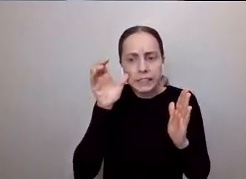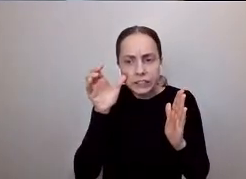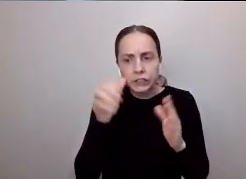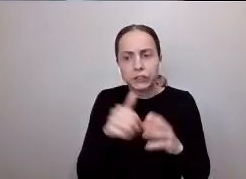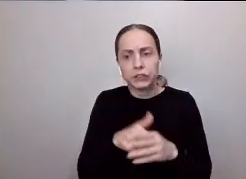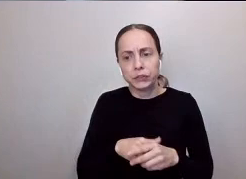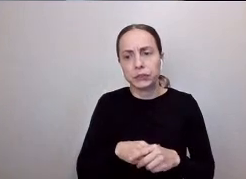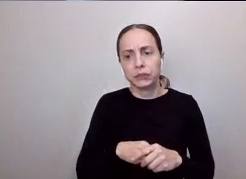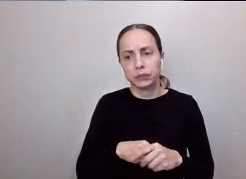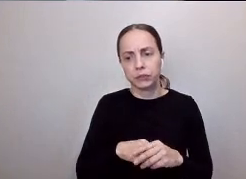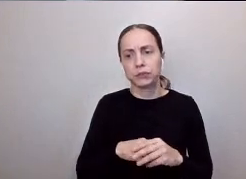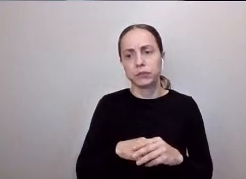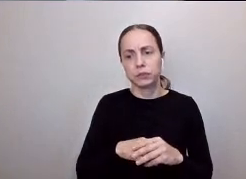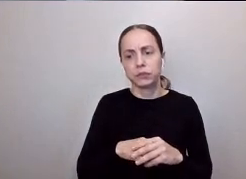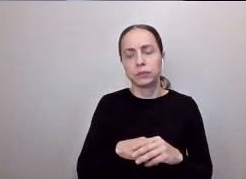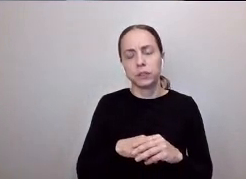community